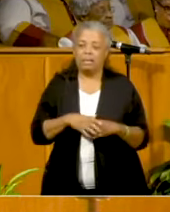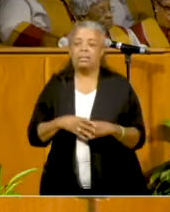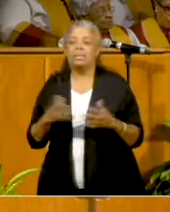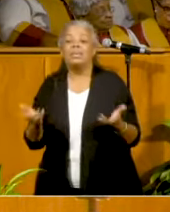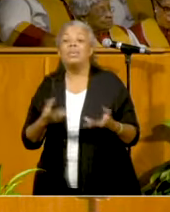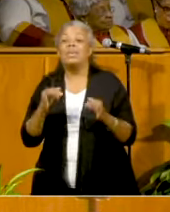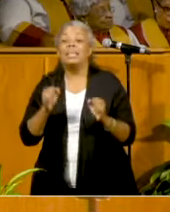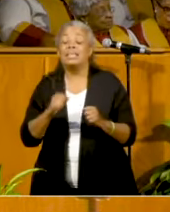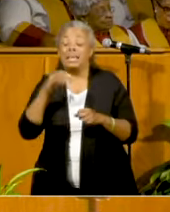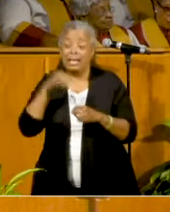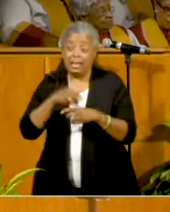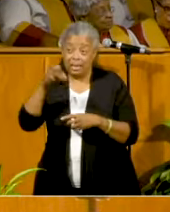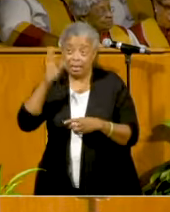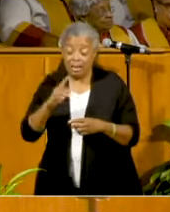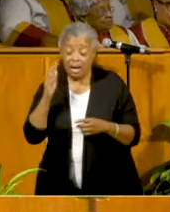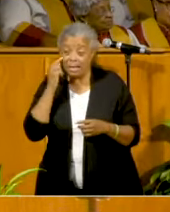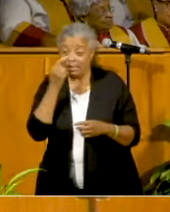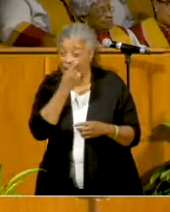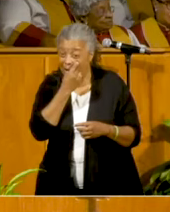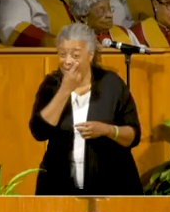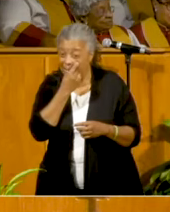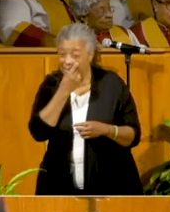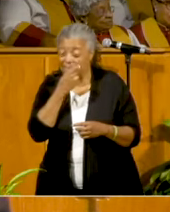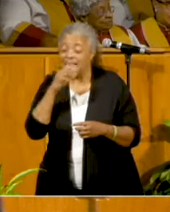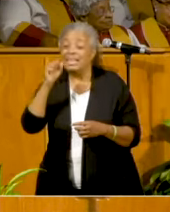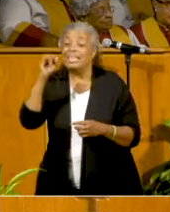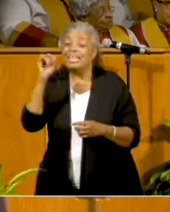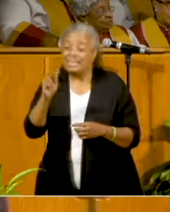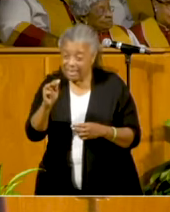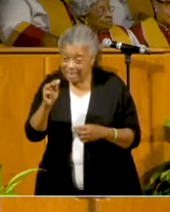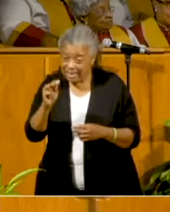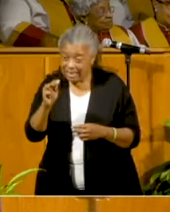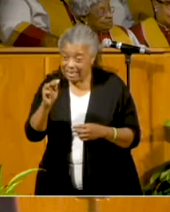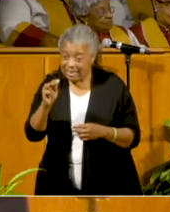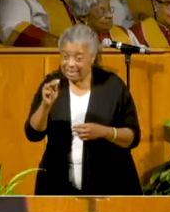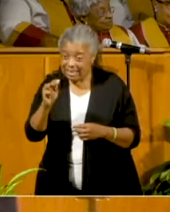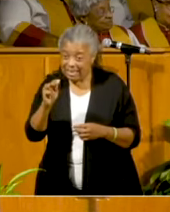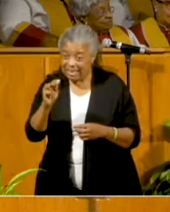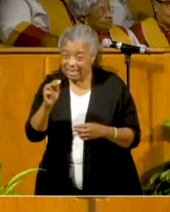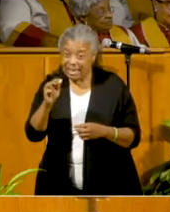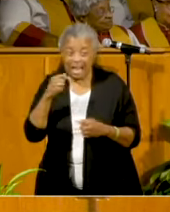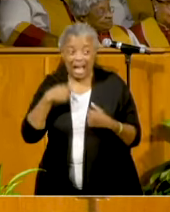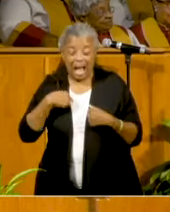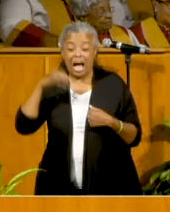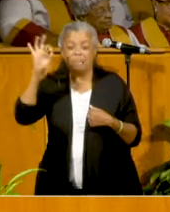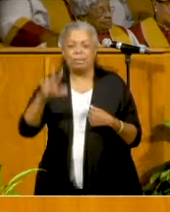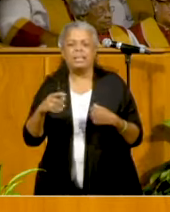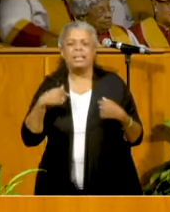it is, in God's eyes, sin, I'm preaching, sin